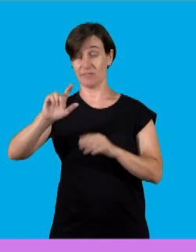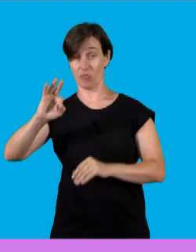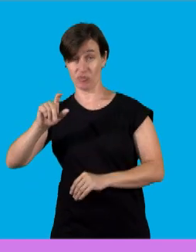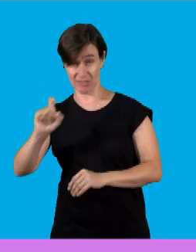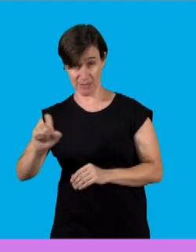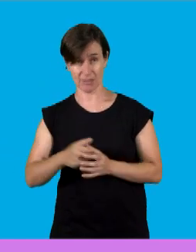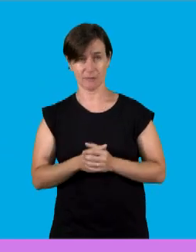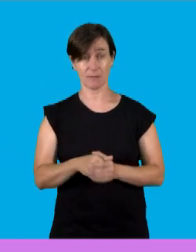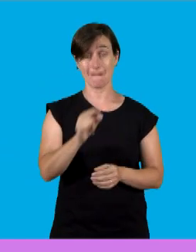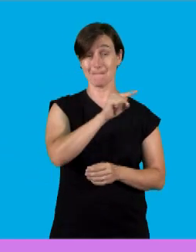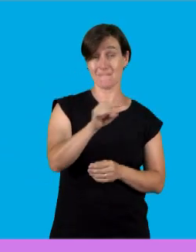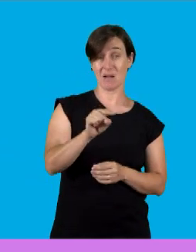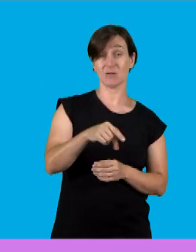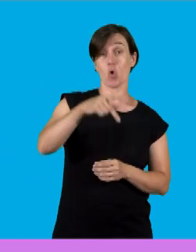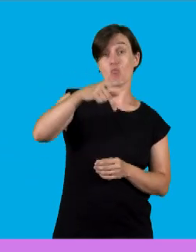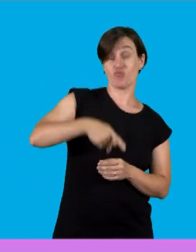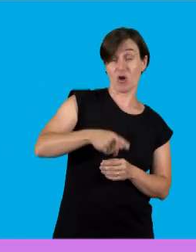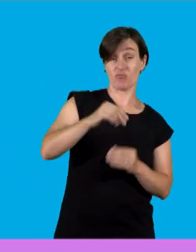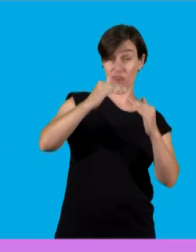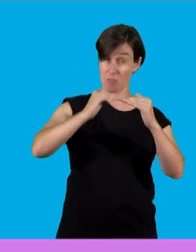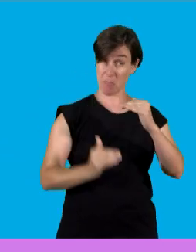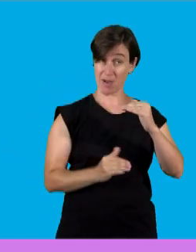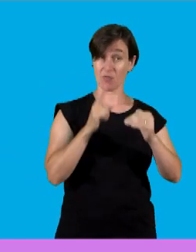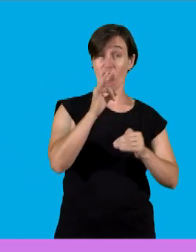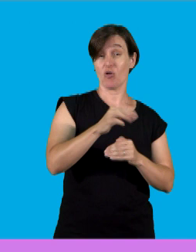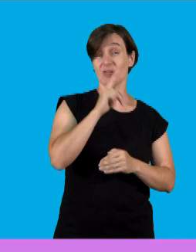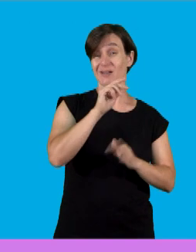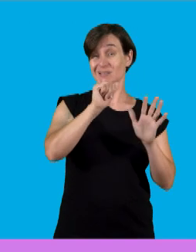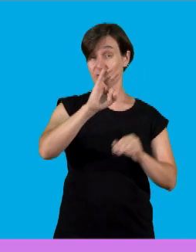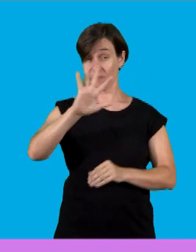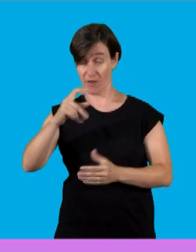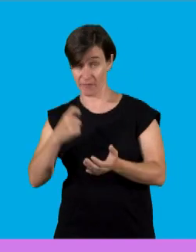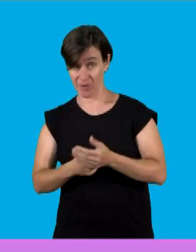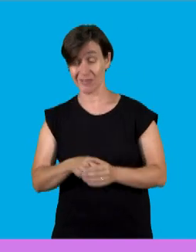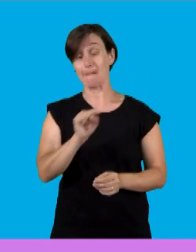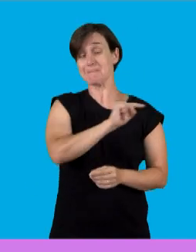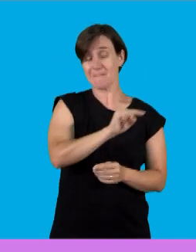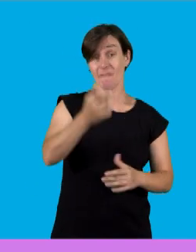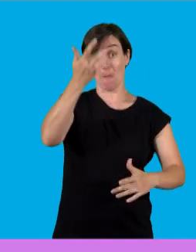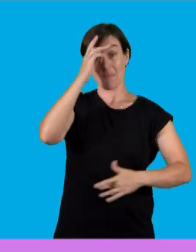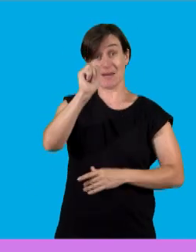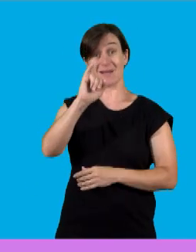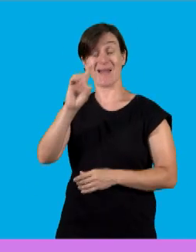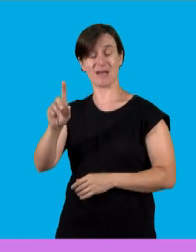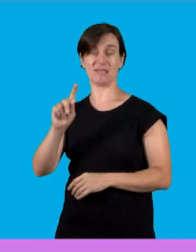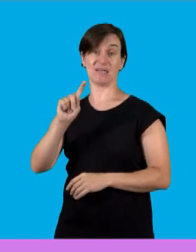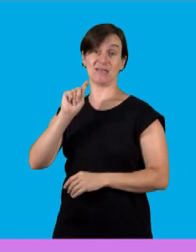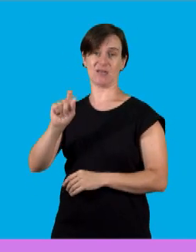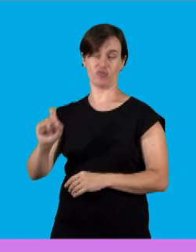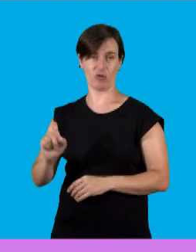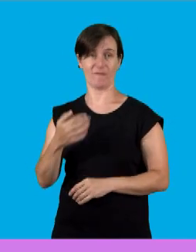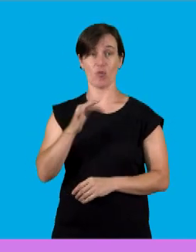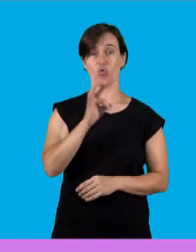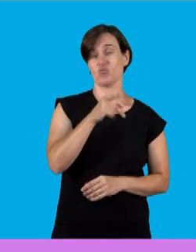795,073 cents, minus my primary rebate of 13,635 rand, minus my medical aid tax credit